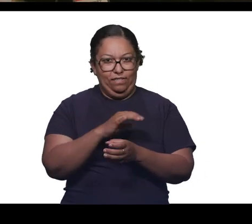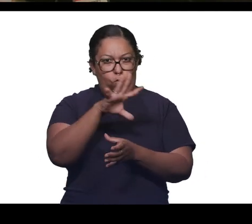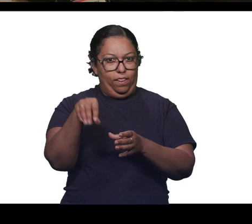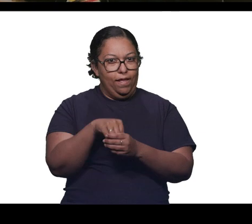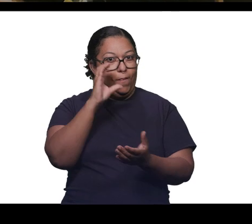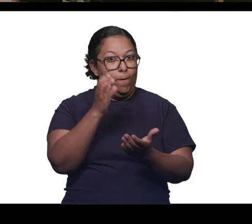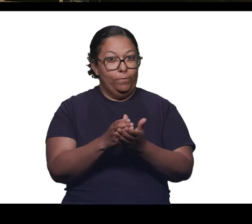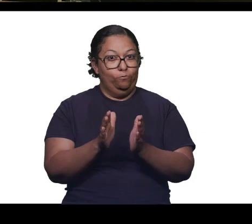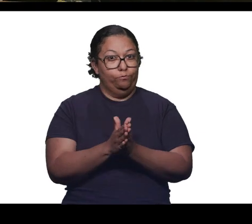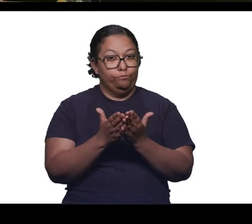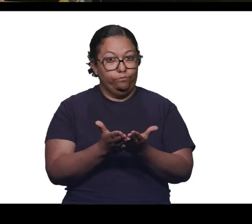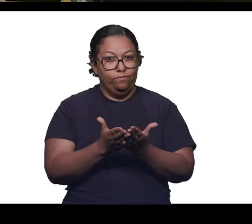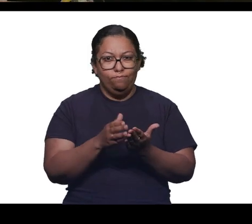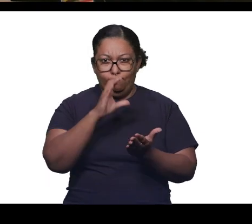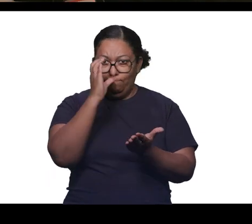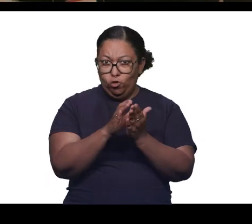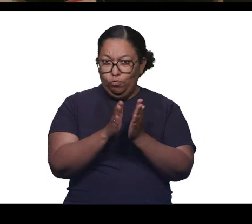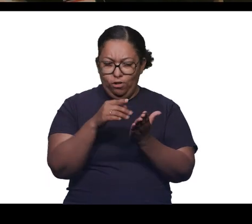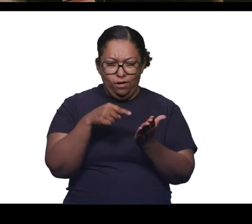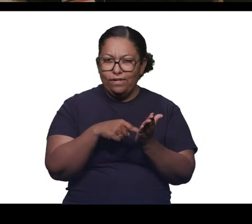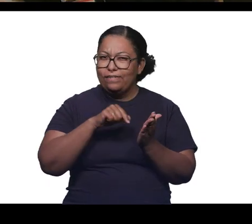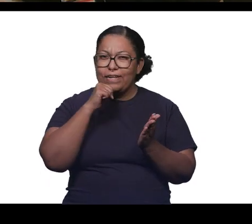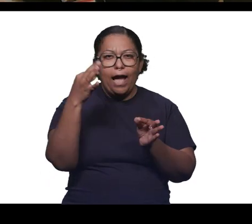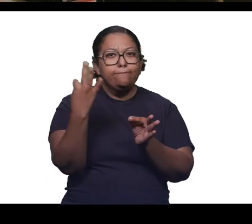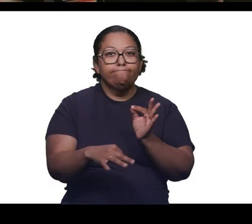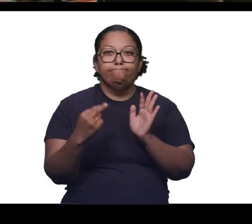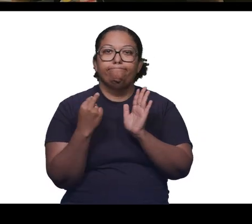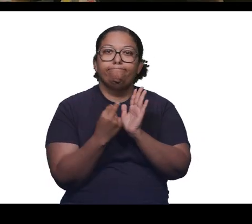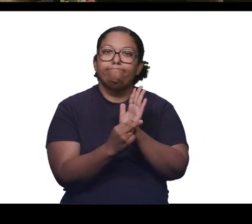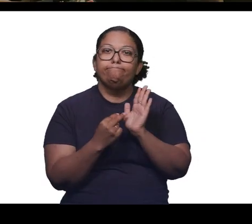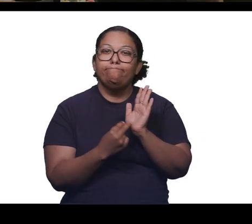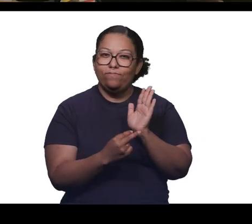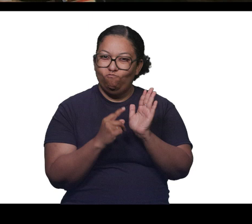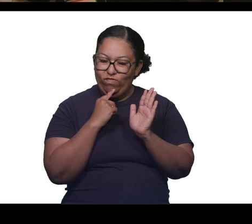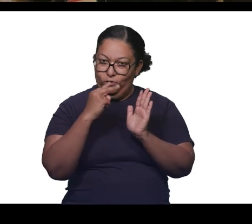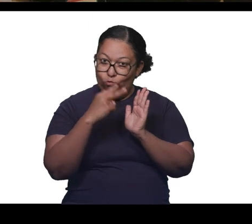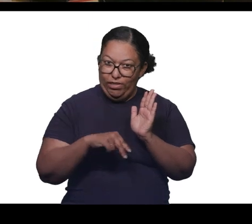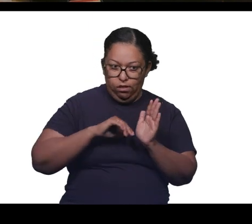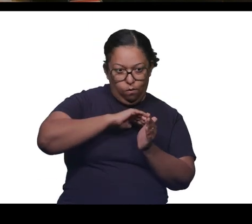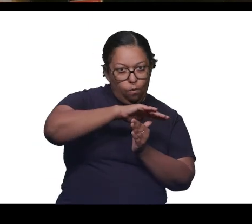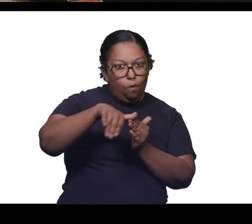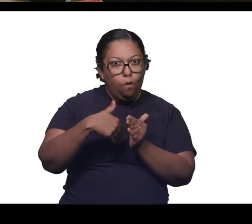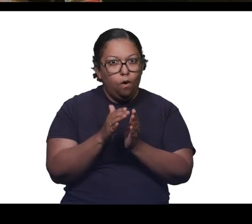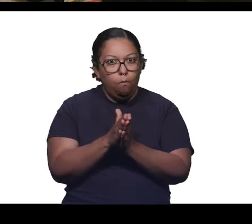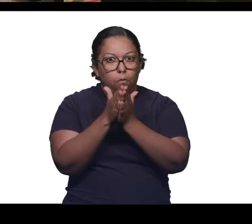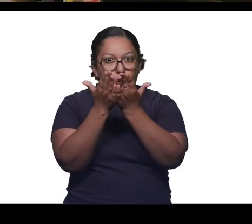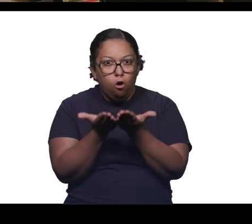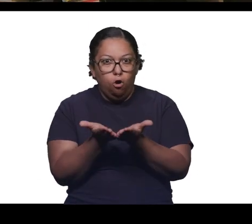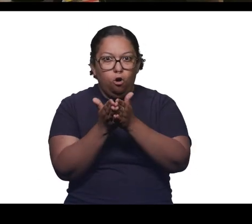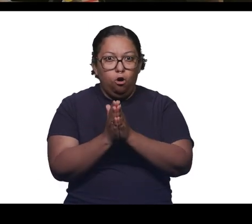a picture book, we are not just reading the text, we are reading the whole book. There